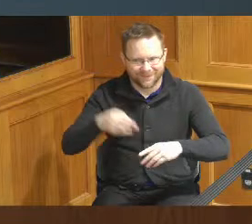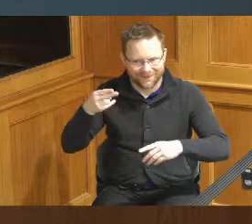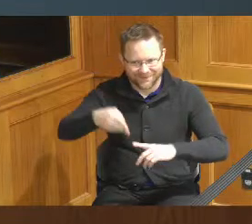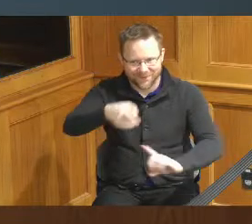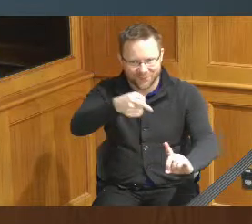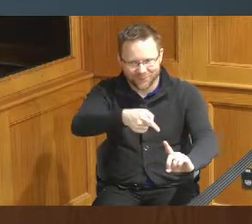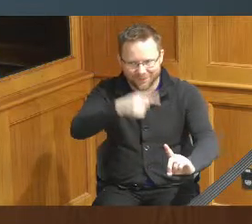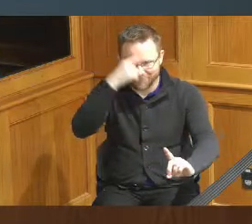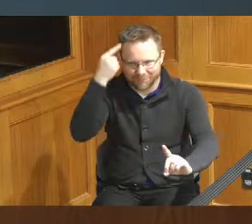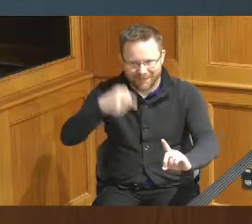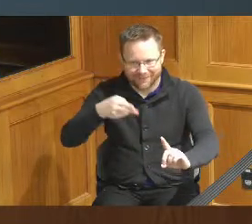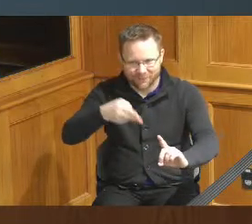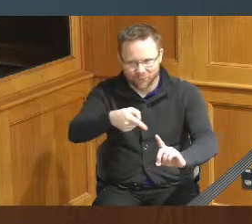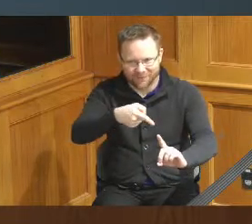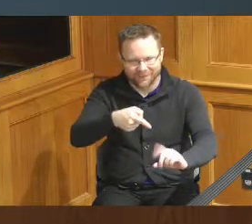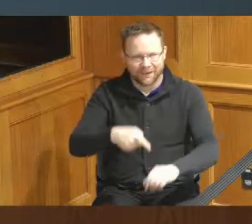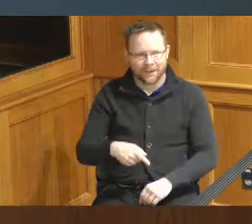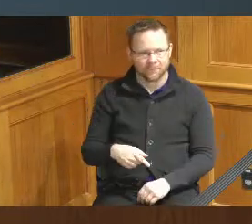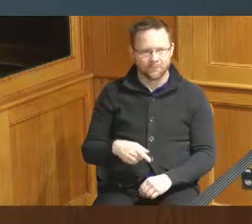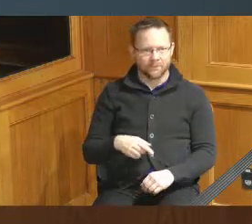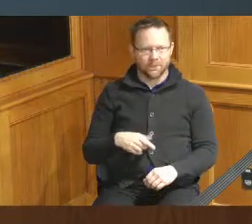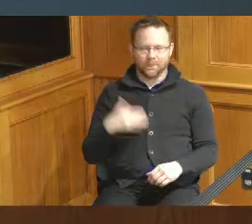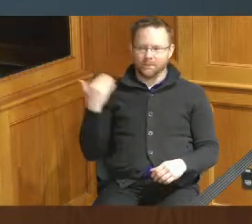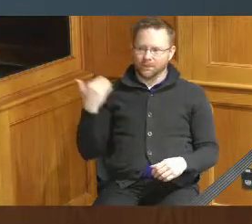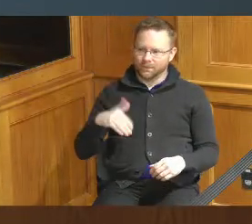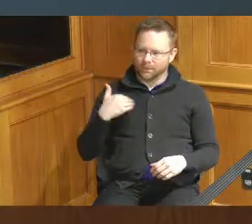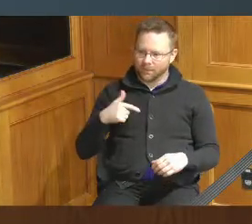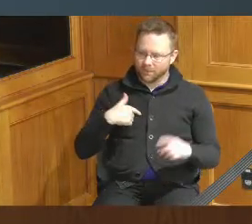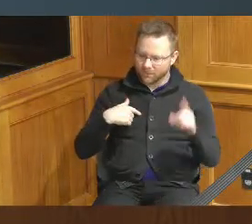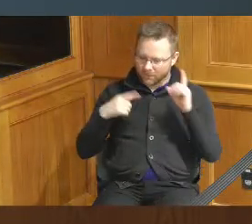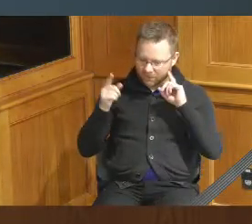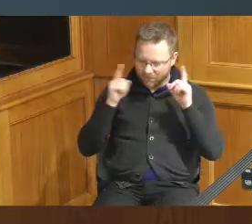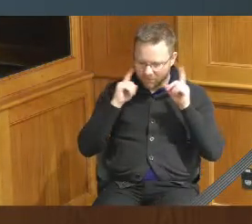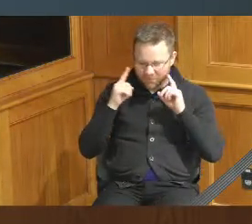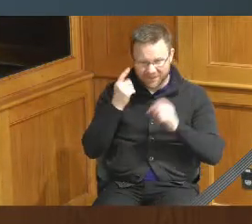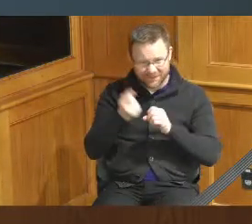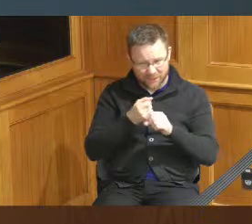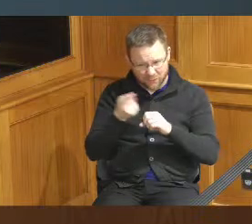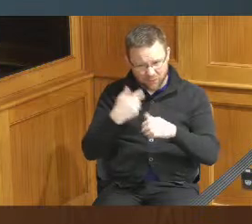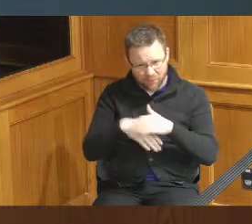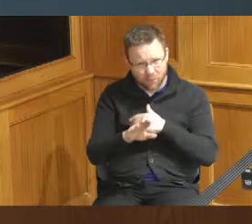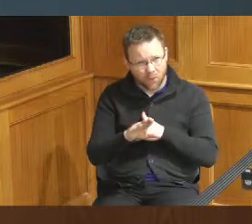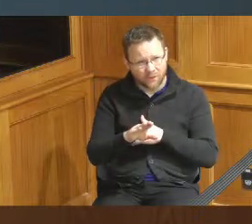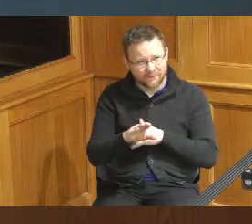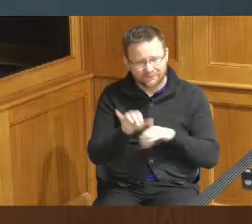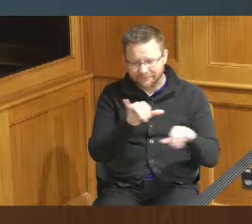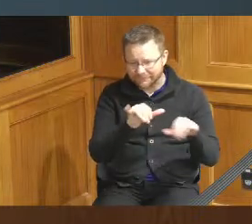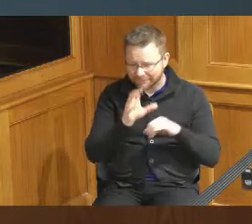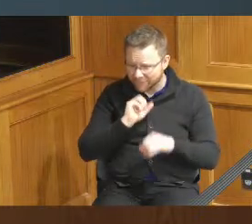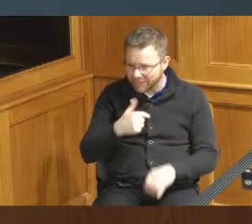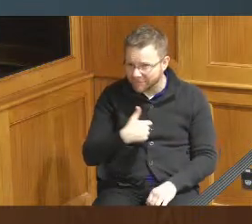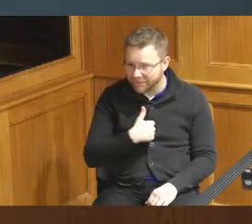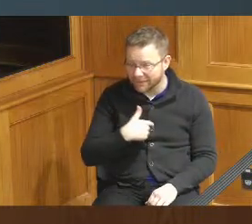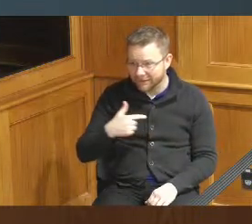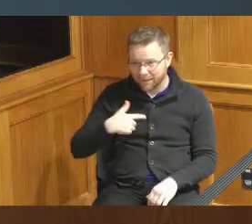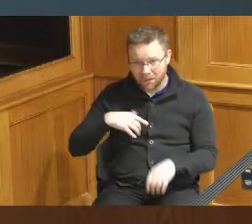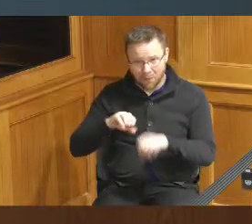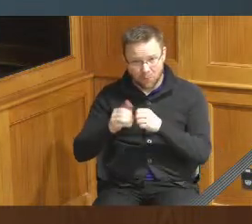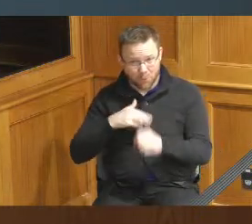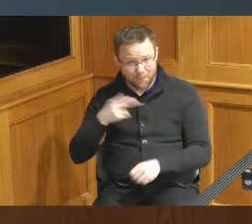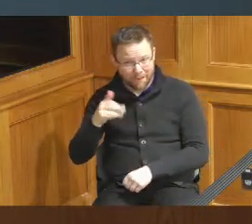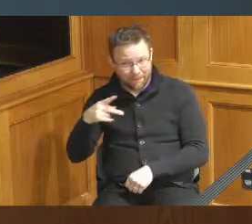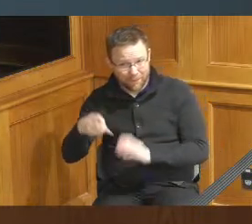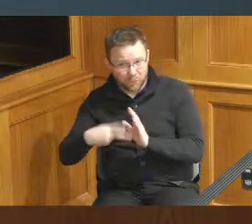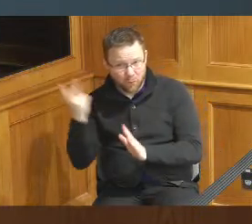Black history. So, but when I heard about the year he was born, as the same age as me, and I break my hip,